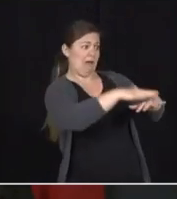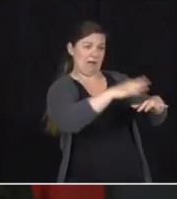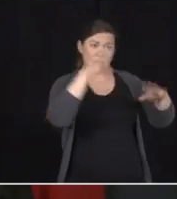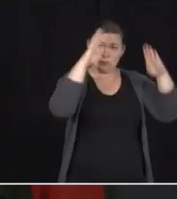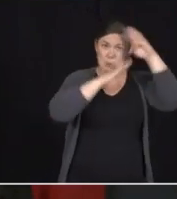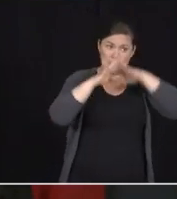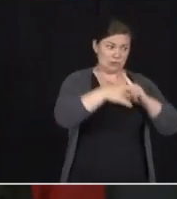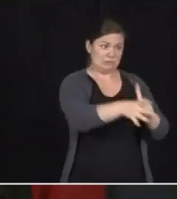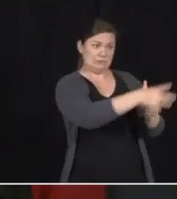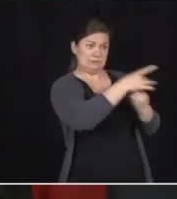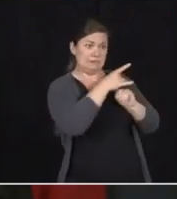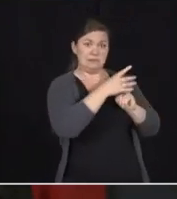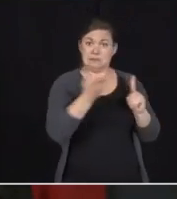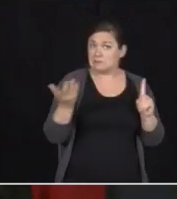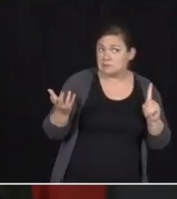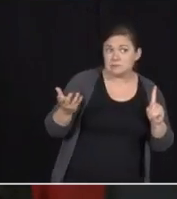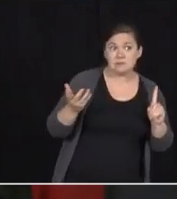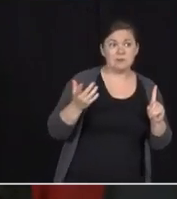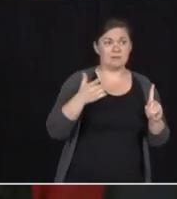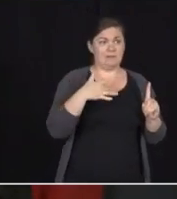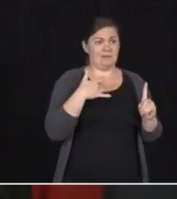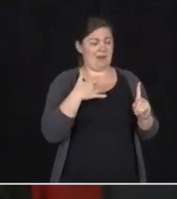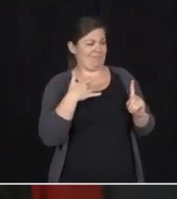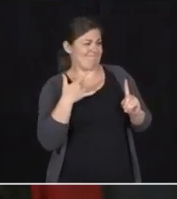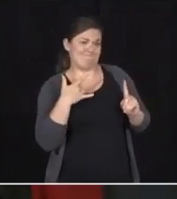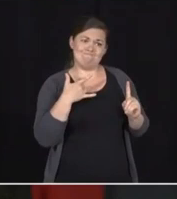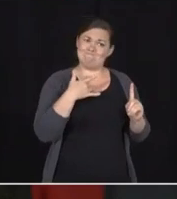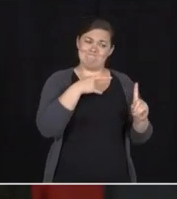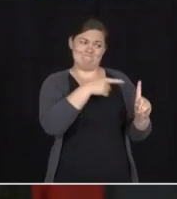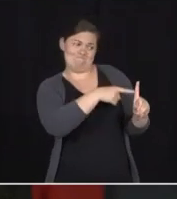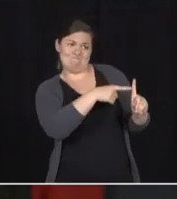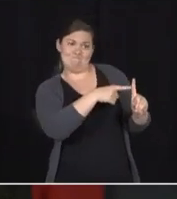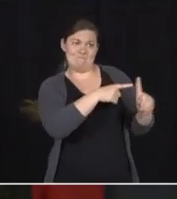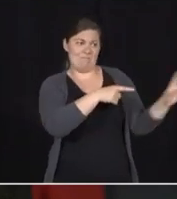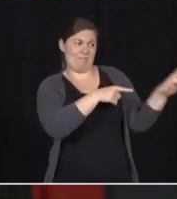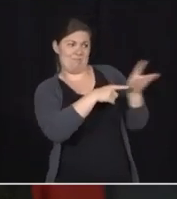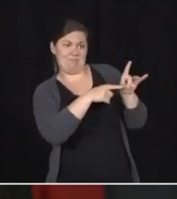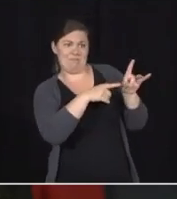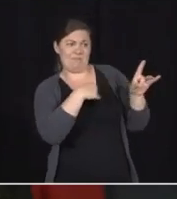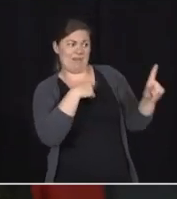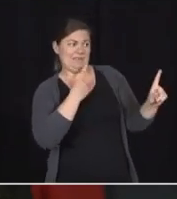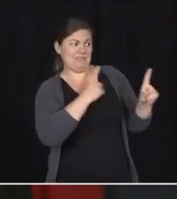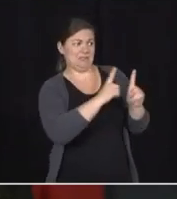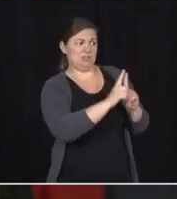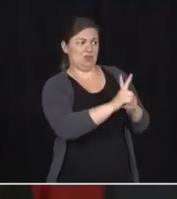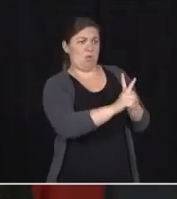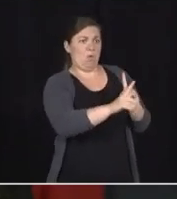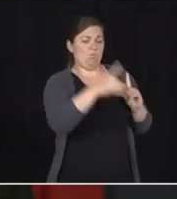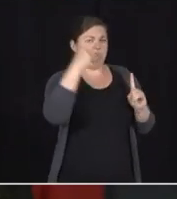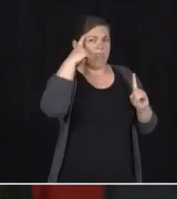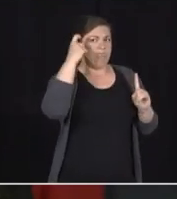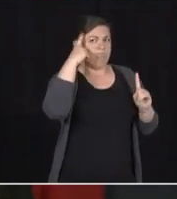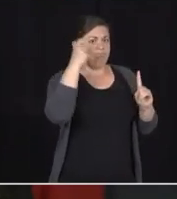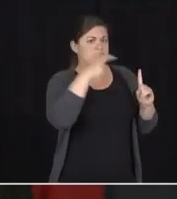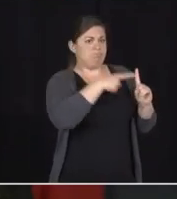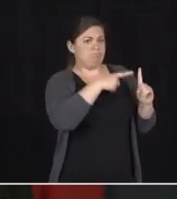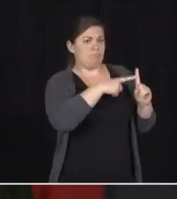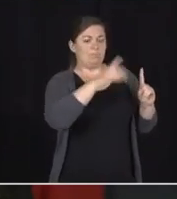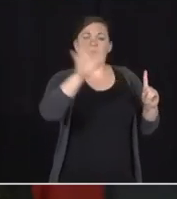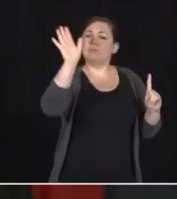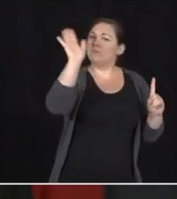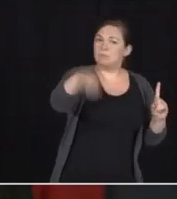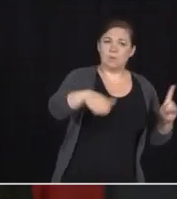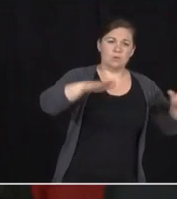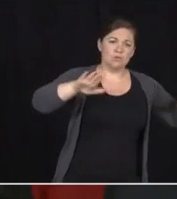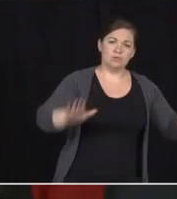about you having COVID, or if you're worried you've been in contact with someone who might have had COVID, please go